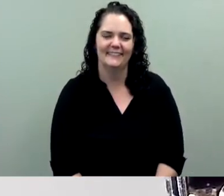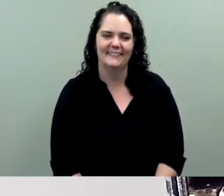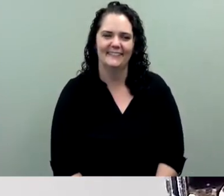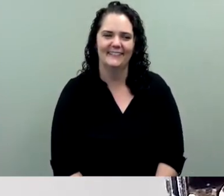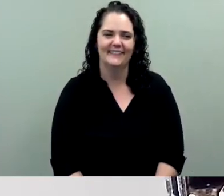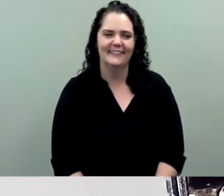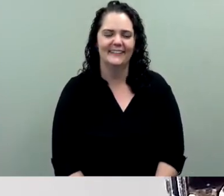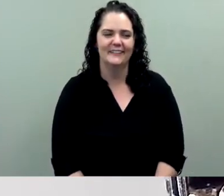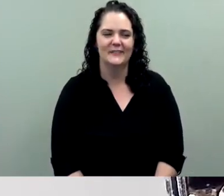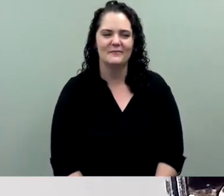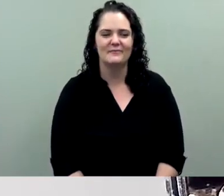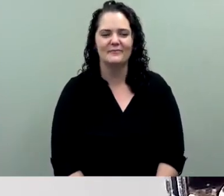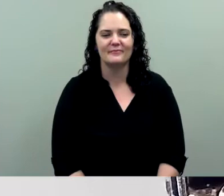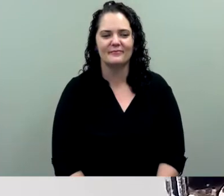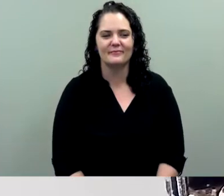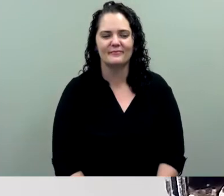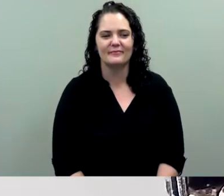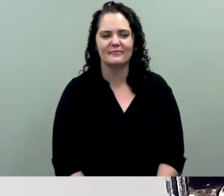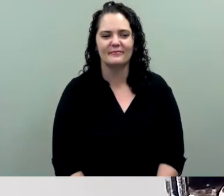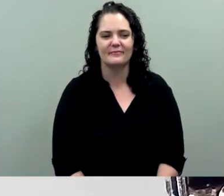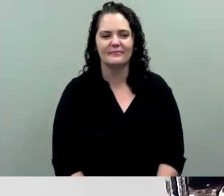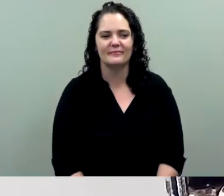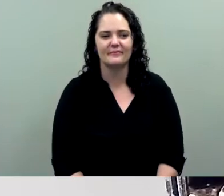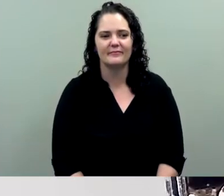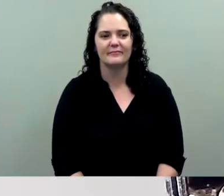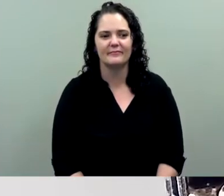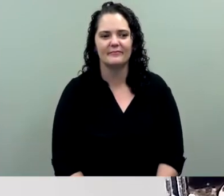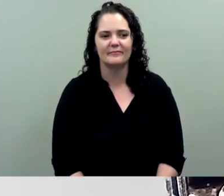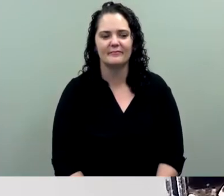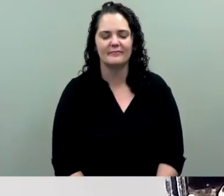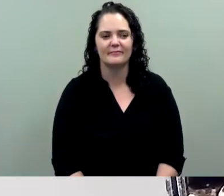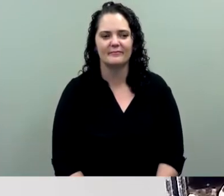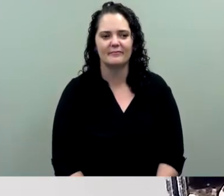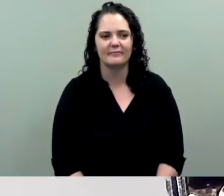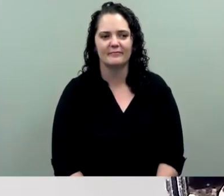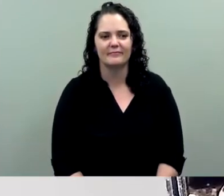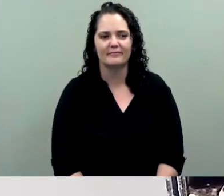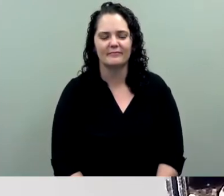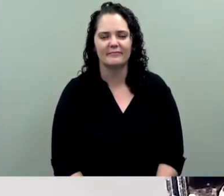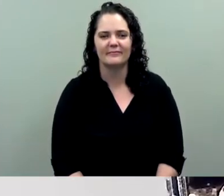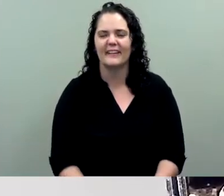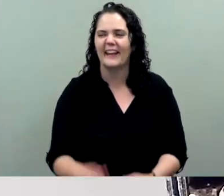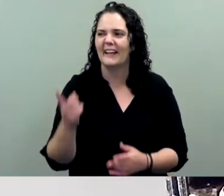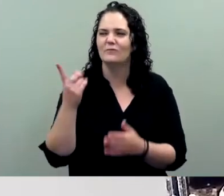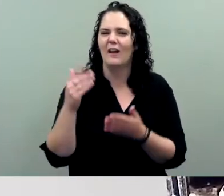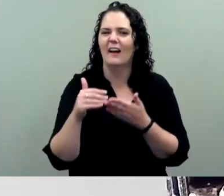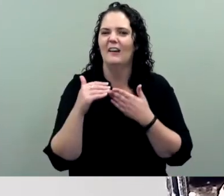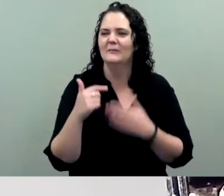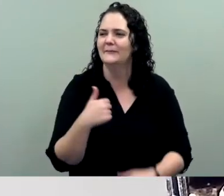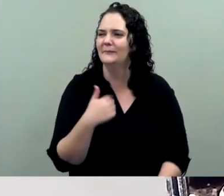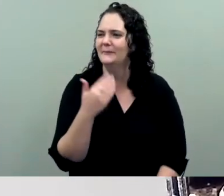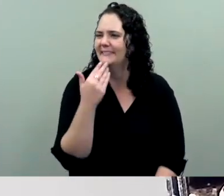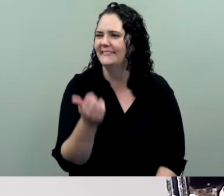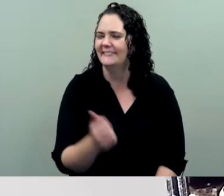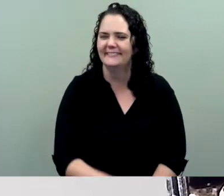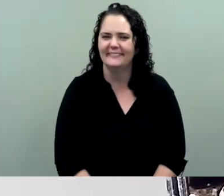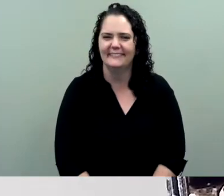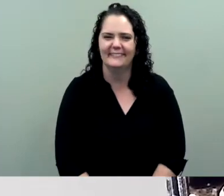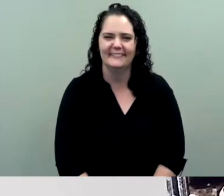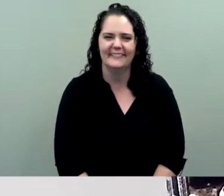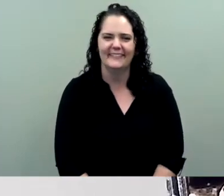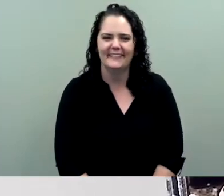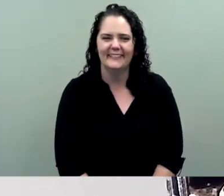It's hopeless. Hold on. I'm going to get some assistance with this. I'm going to pass this on. You swipe that back